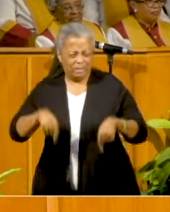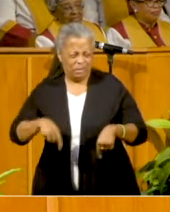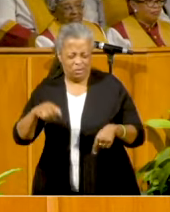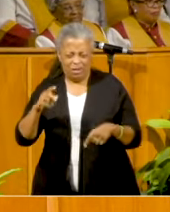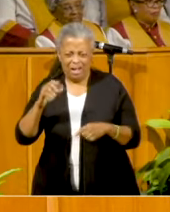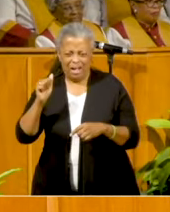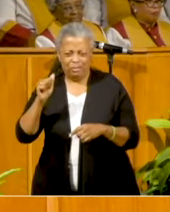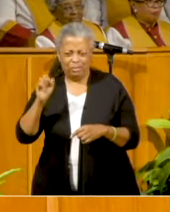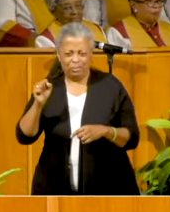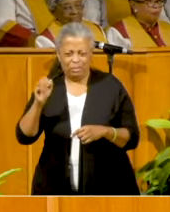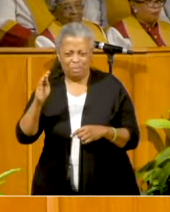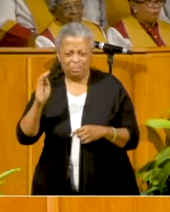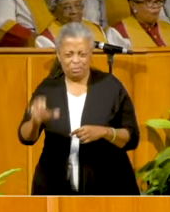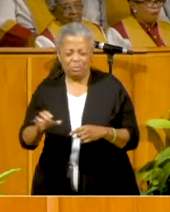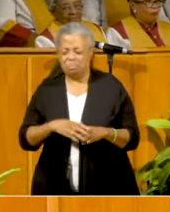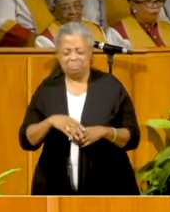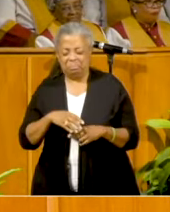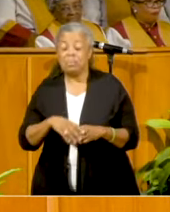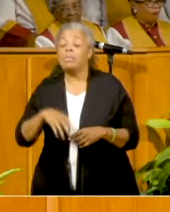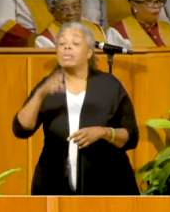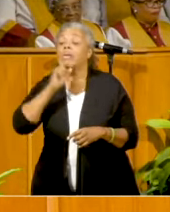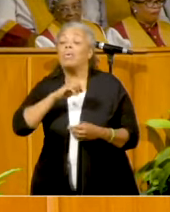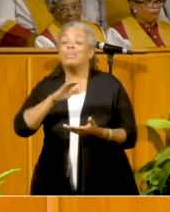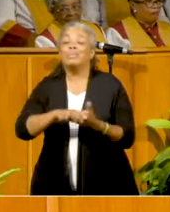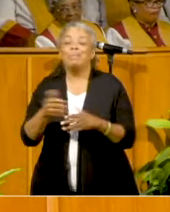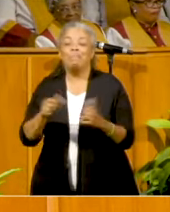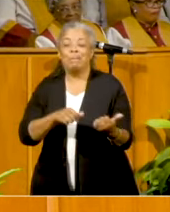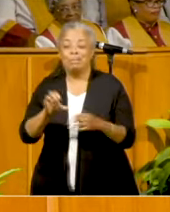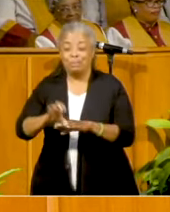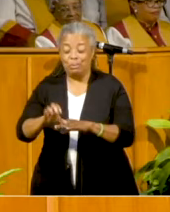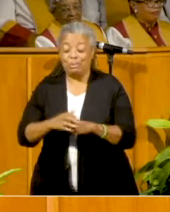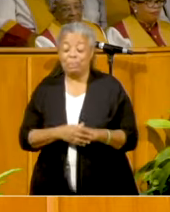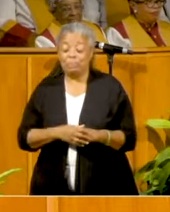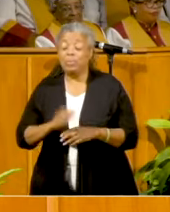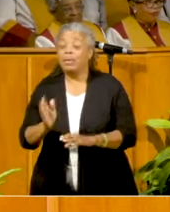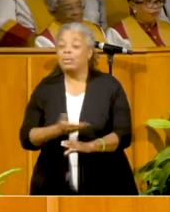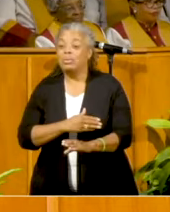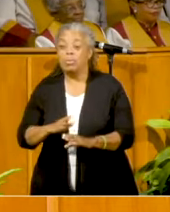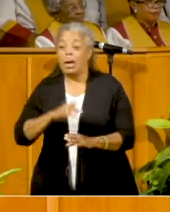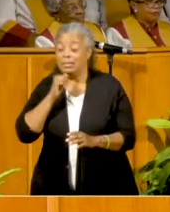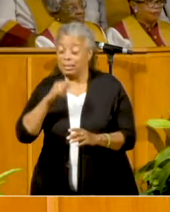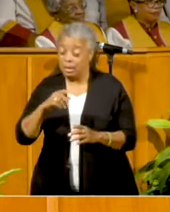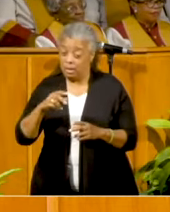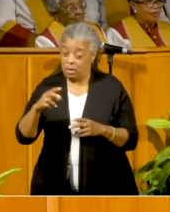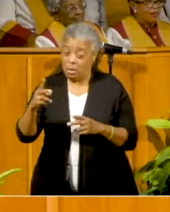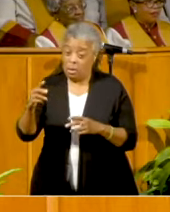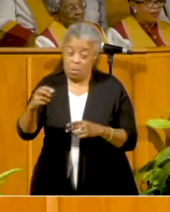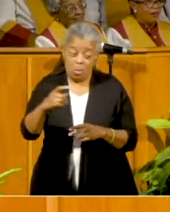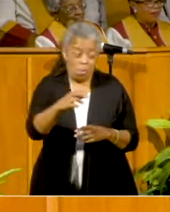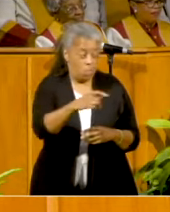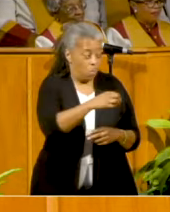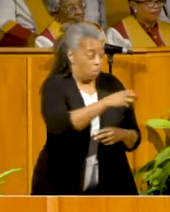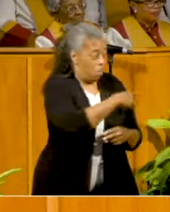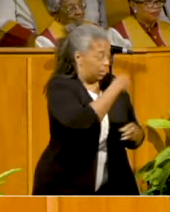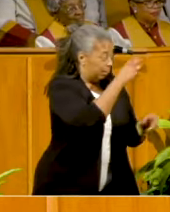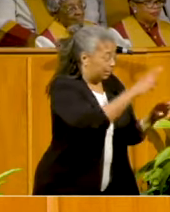It was an old school Baptist church. The choir didn't just walk in and sit in the choir loft.